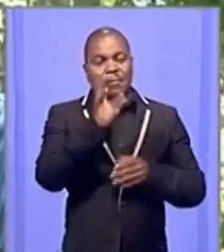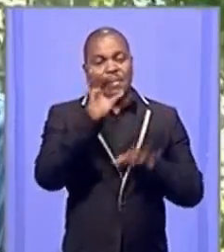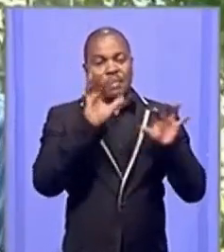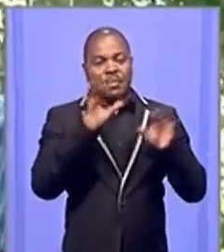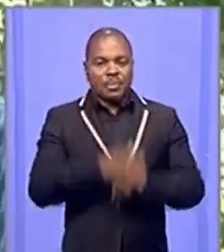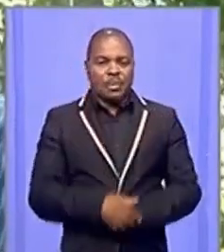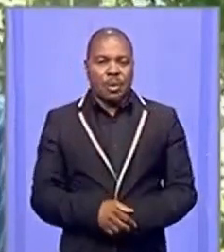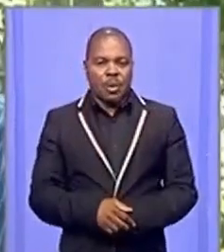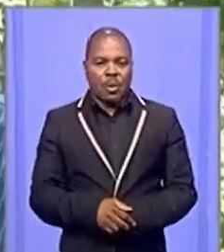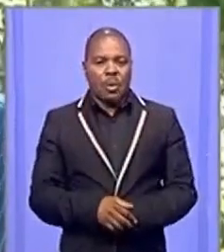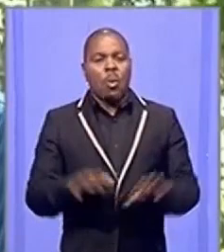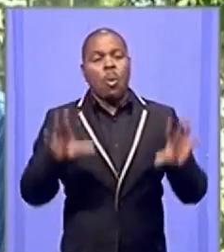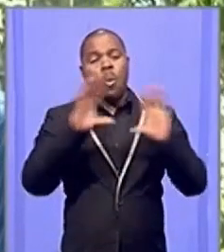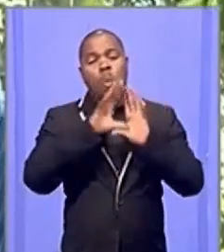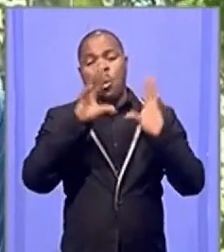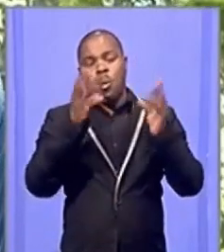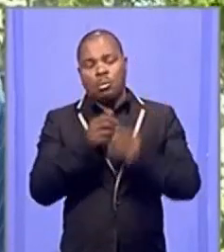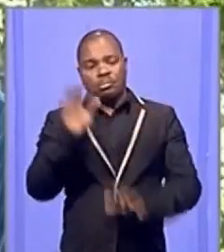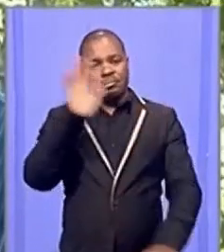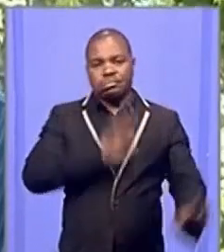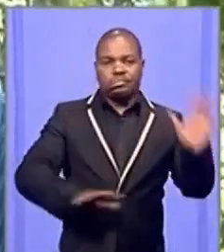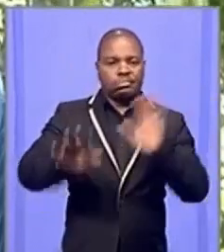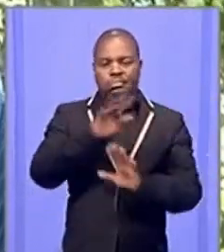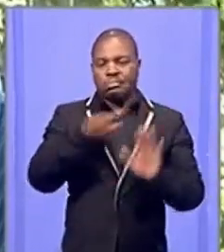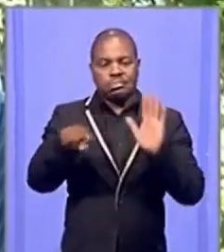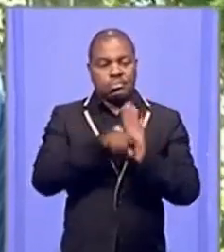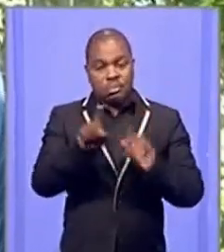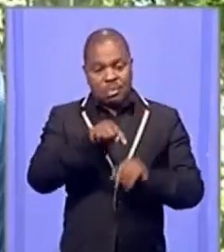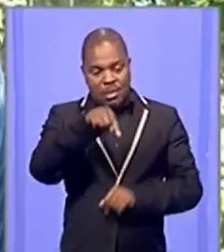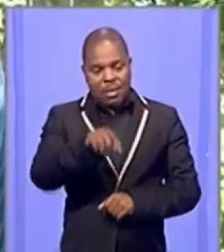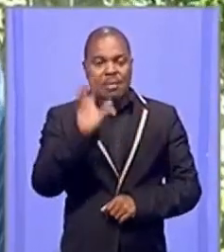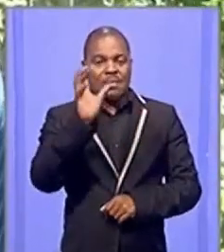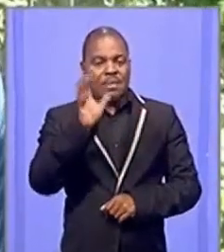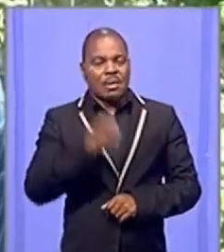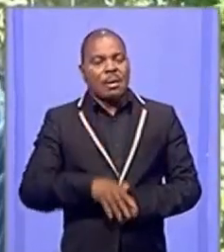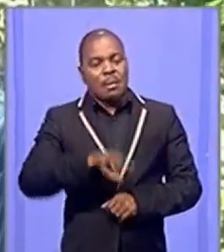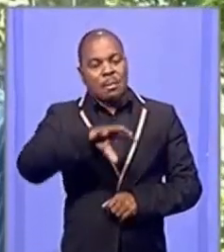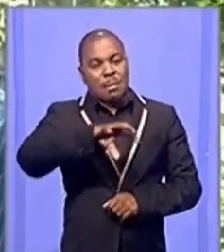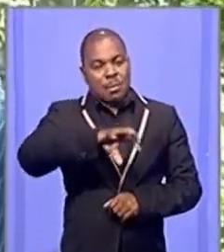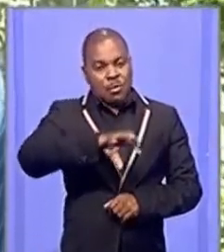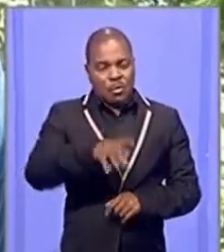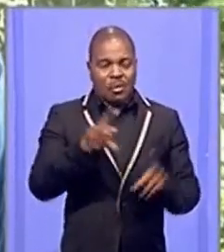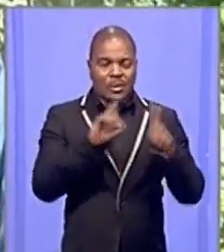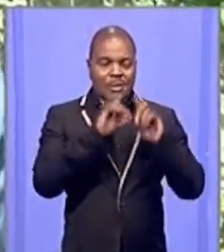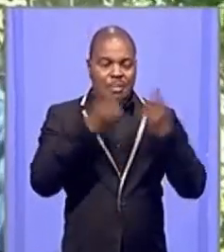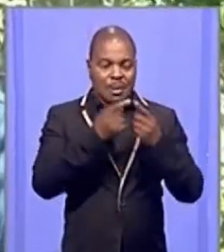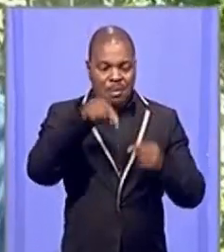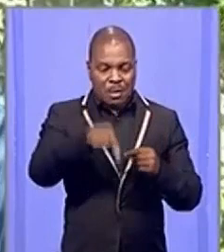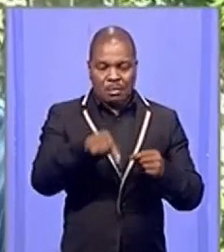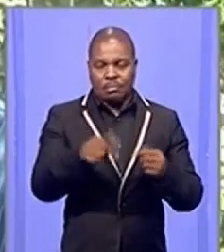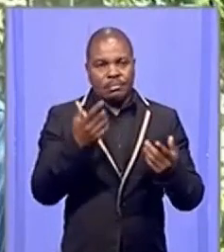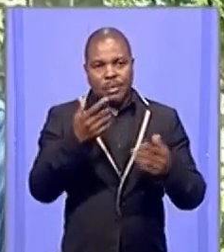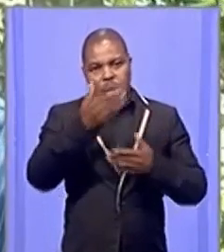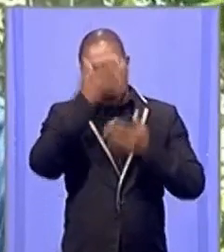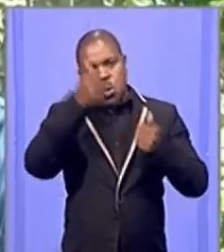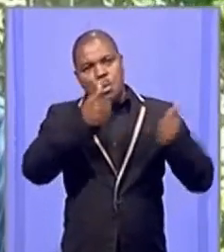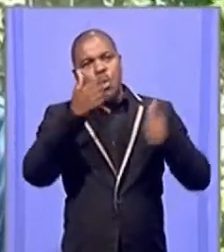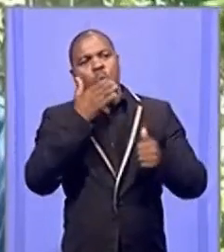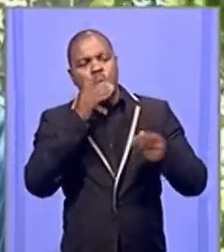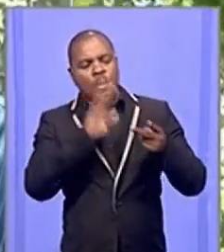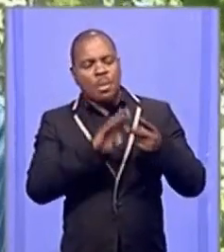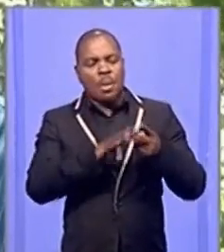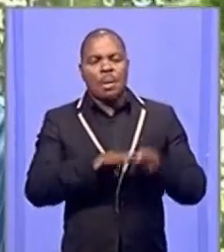this has destabilized the Free State. Our provincial government departments don't know who's in charge. Our municipalities where